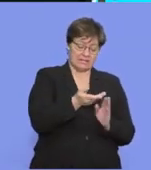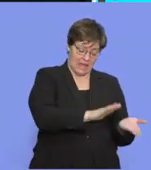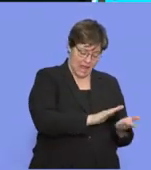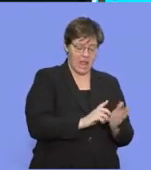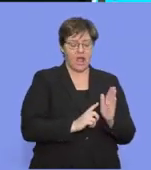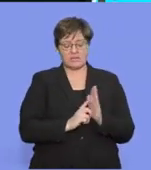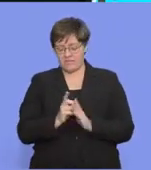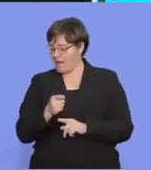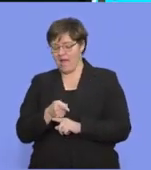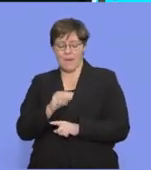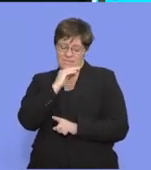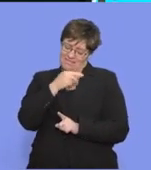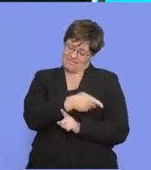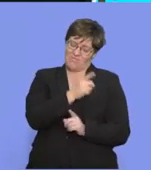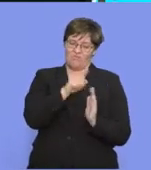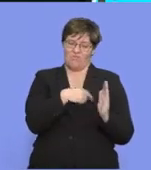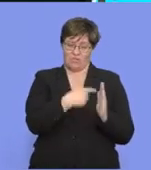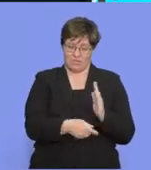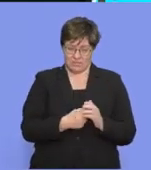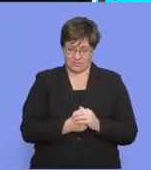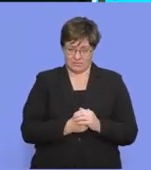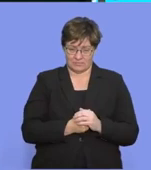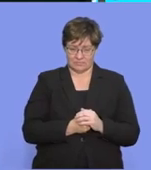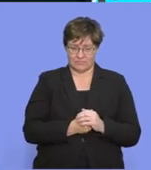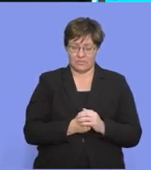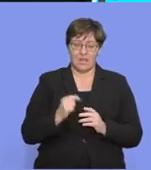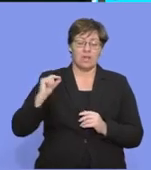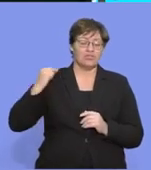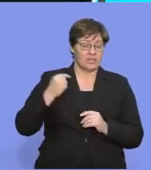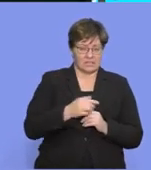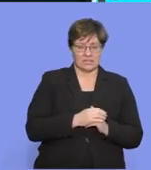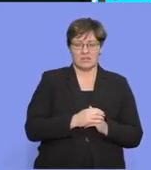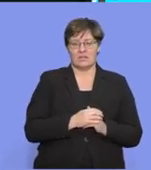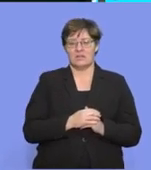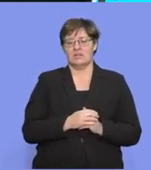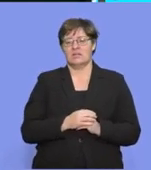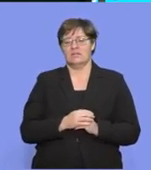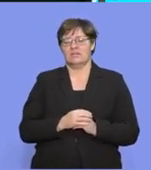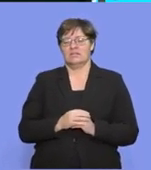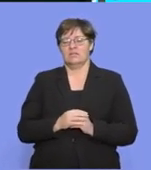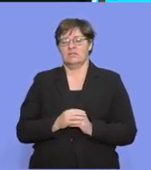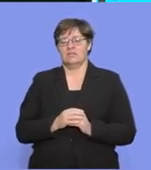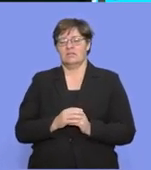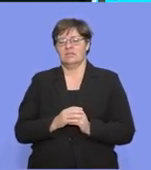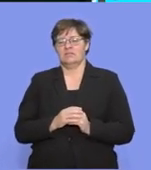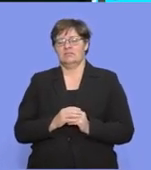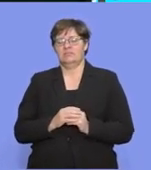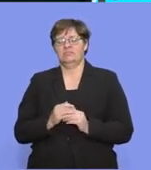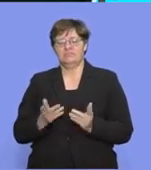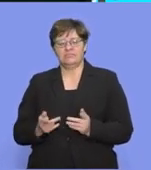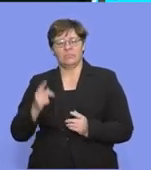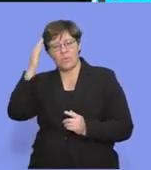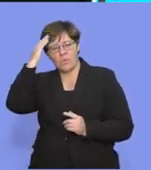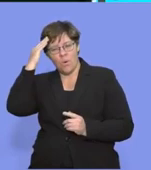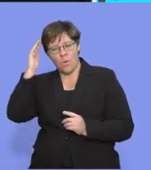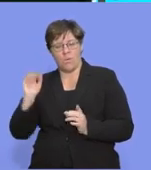Lamarck developed his theory about genetics. So Mendel worked long after Lamarck, and